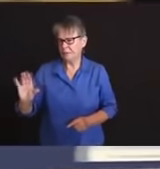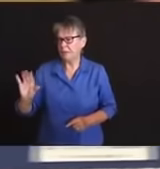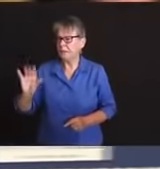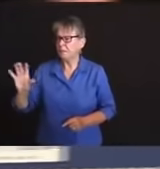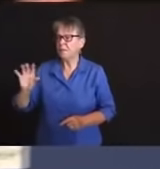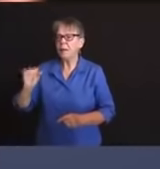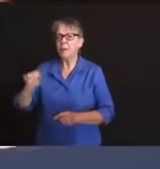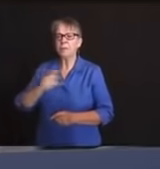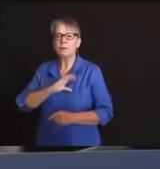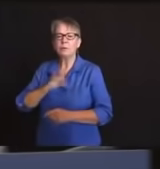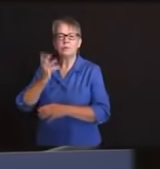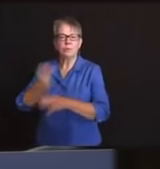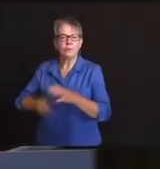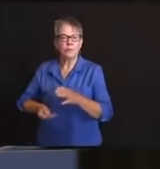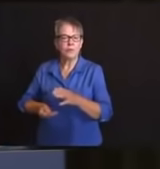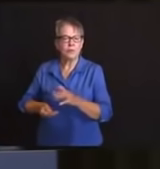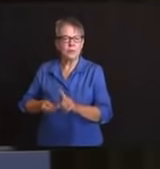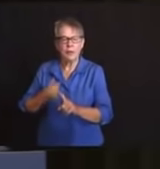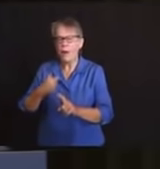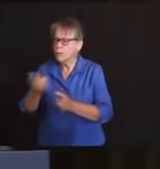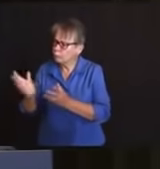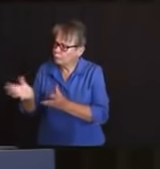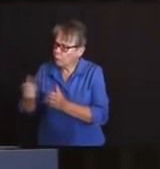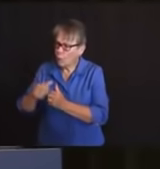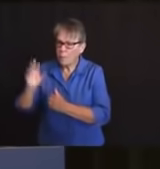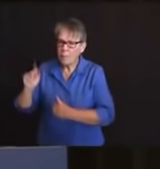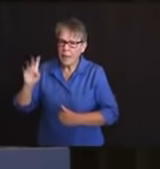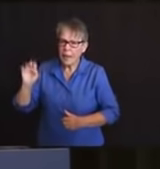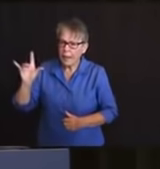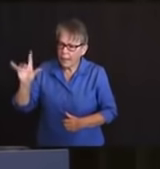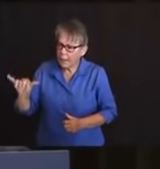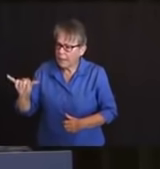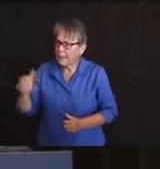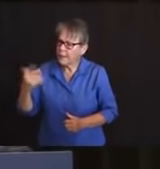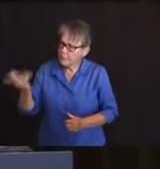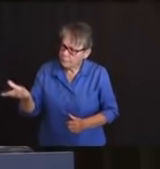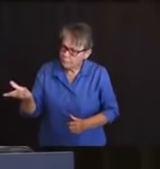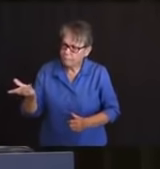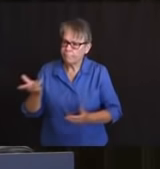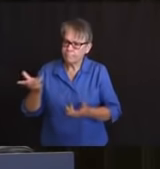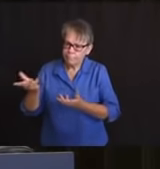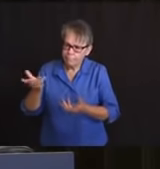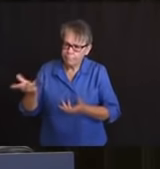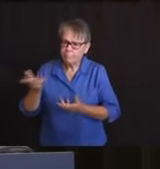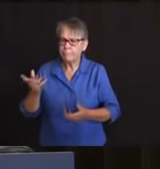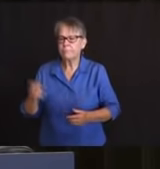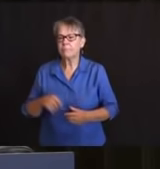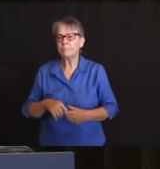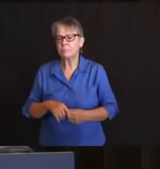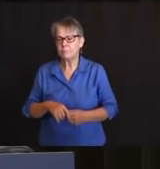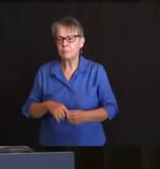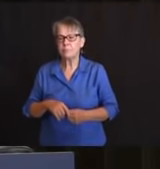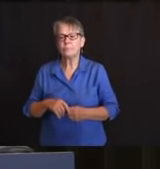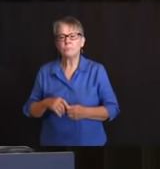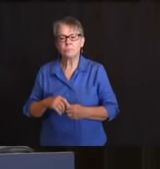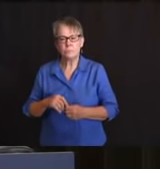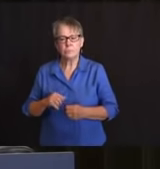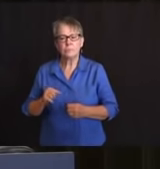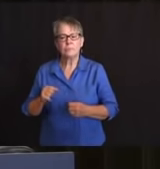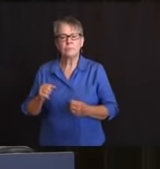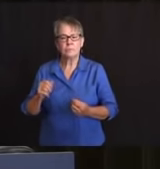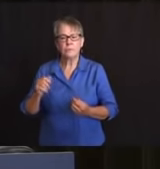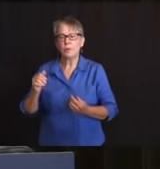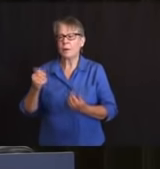3 executive order compliance incidents to report. In Sicklerville on Sunday, there was a large pool party where